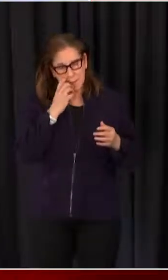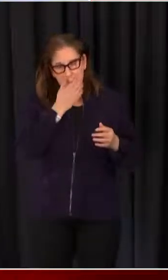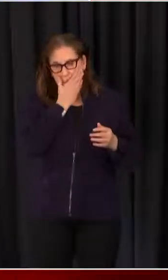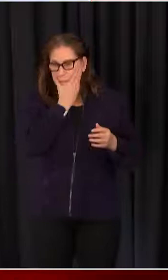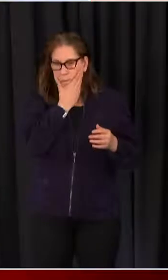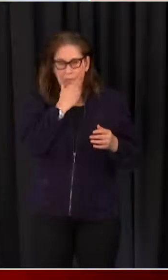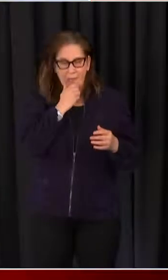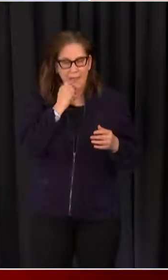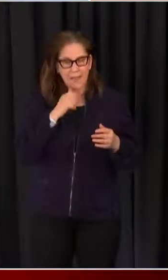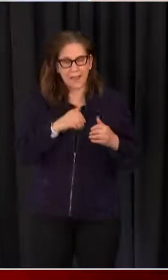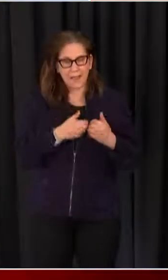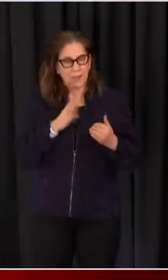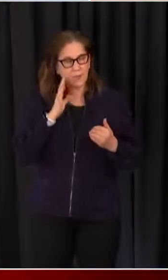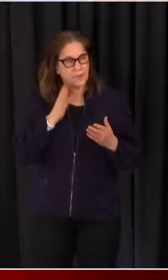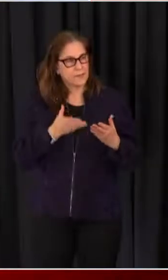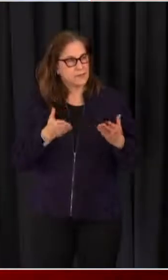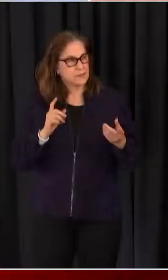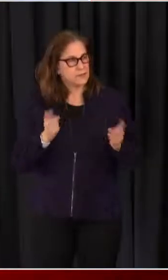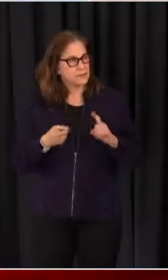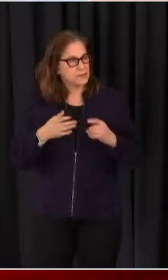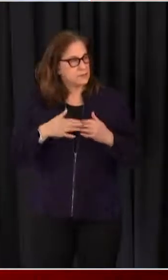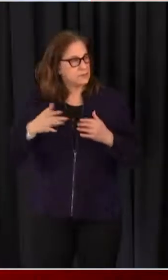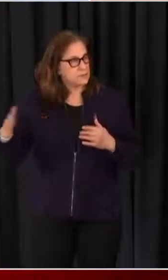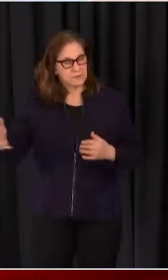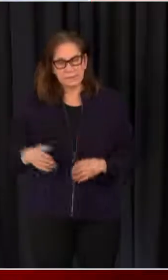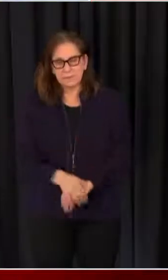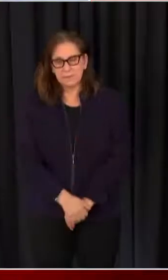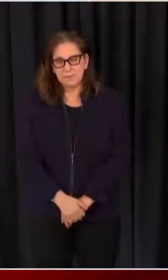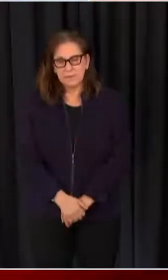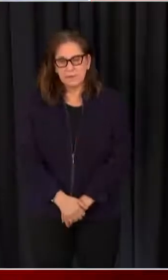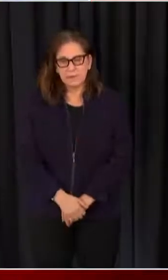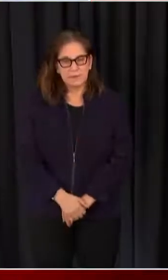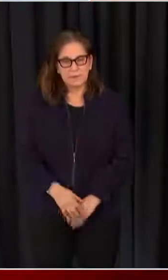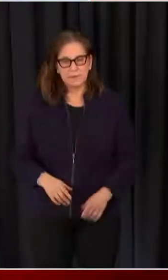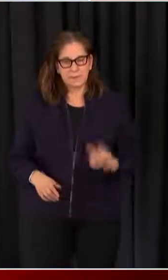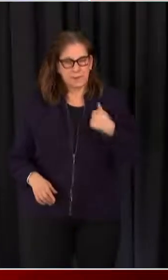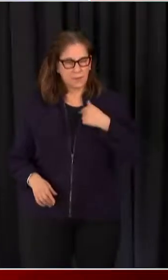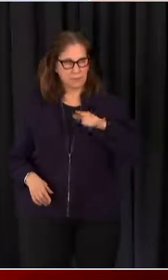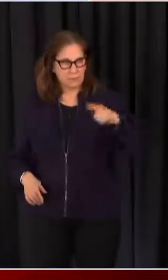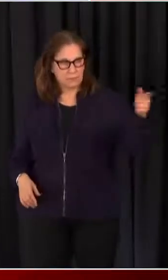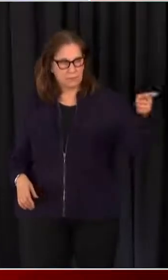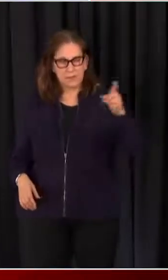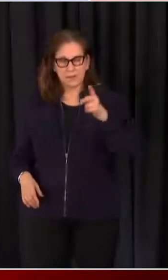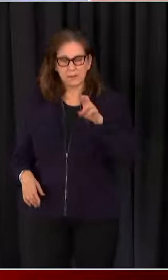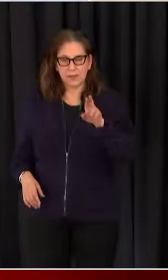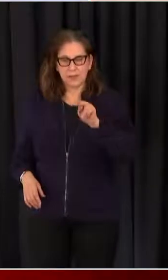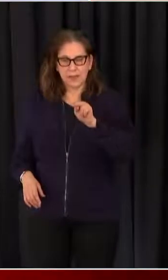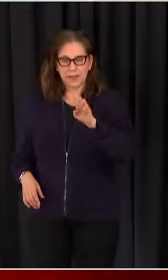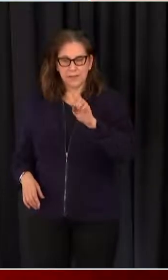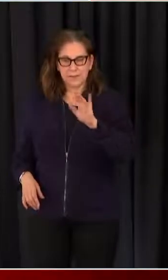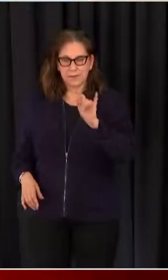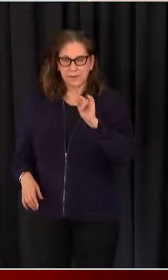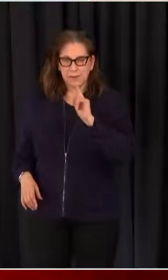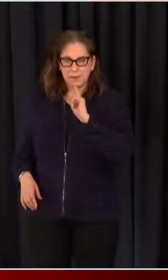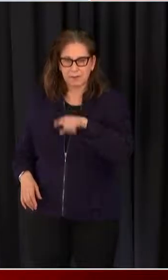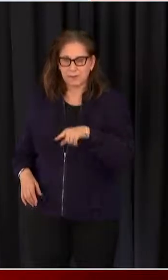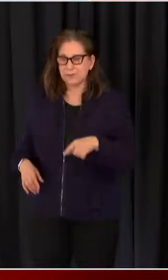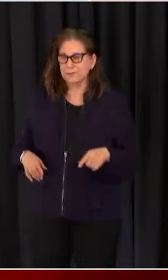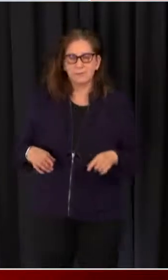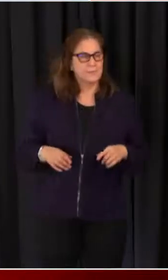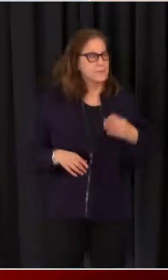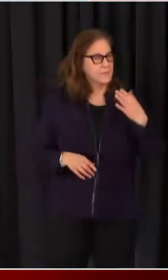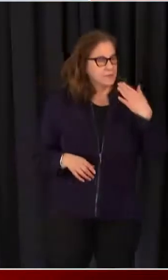How will things change going forward with pre-registration? Sure. Let me ask Dr. Nesbitt to talk about that. Sure. So thank you, Mark, for the question and